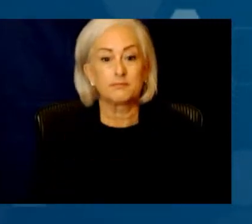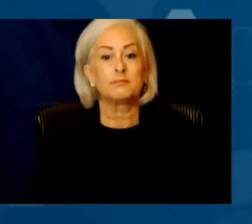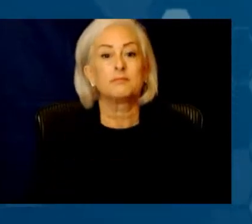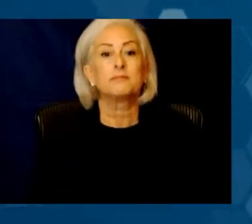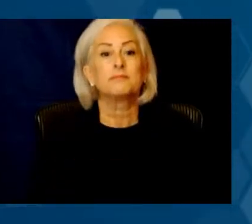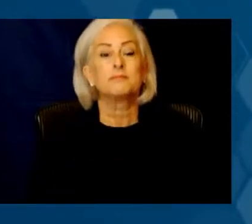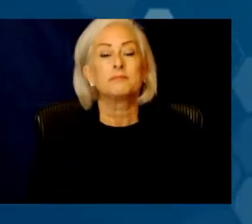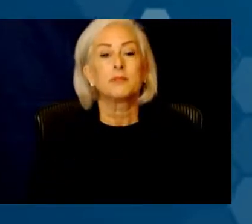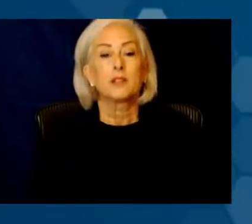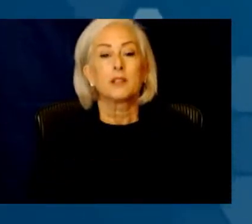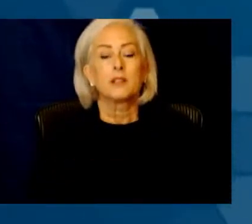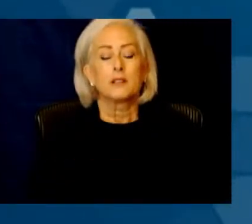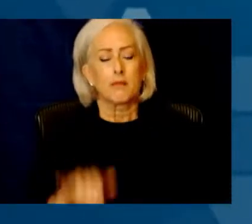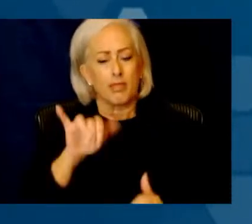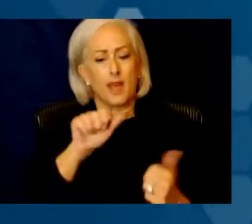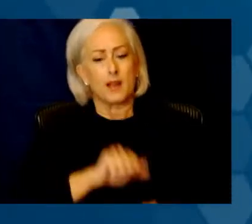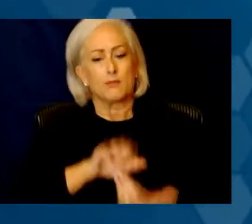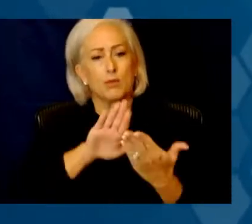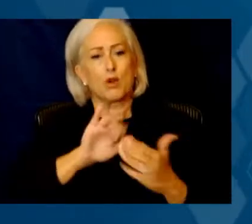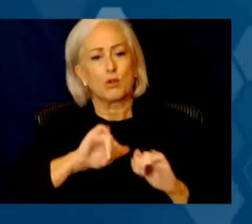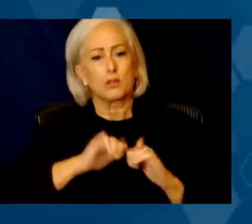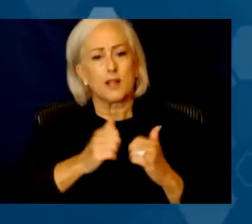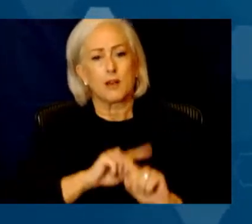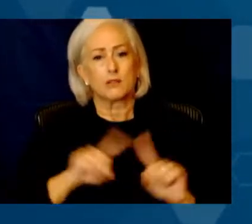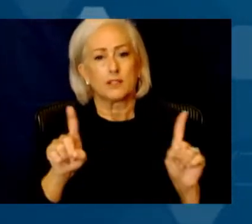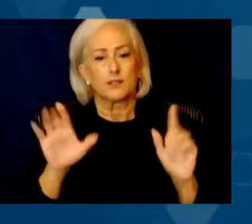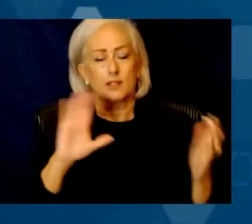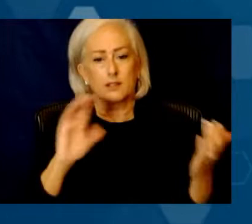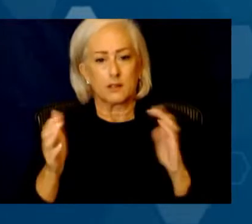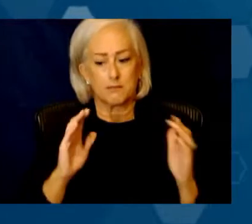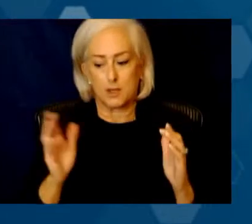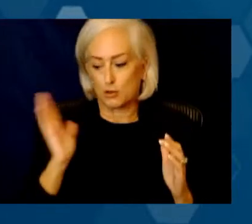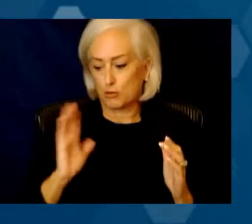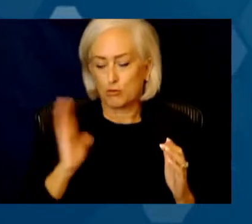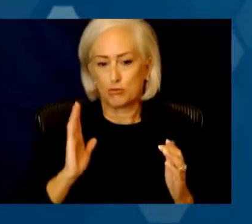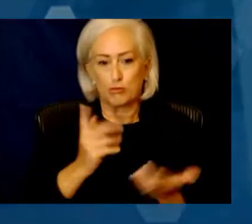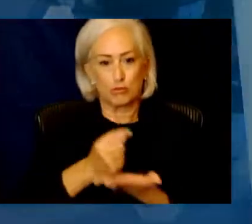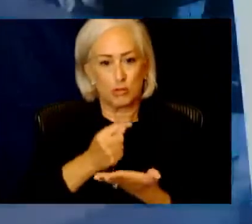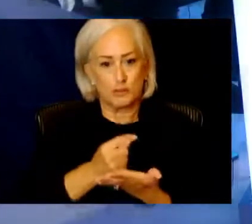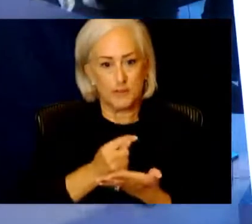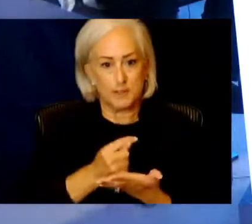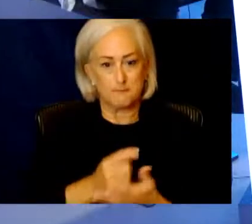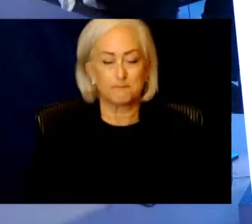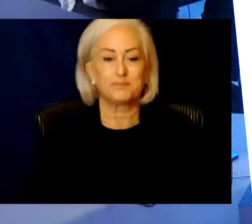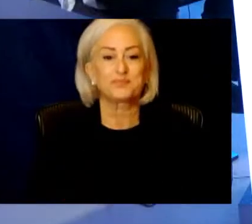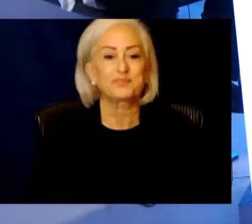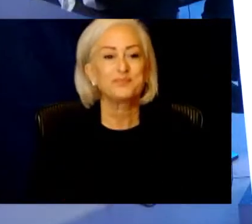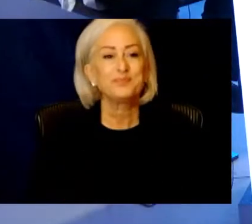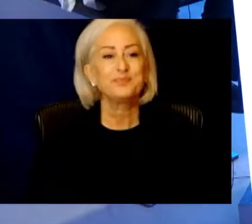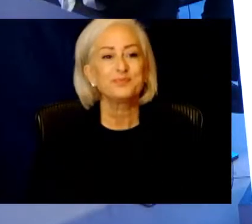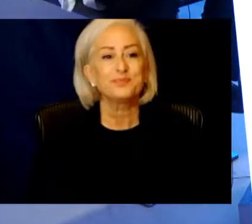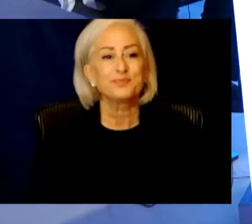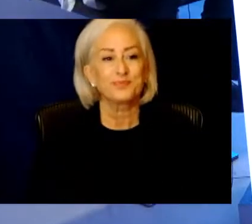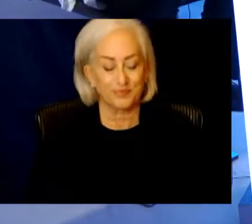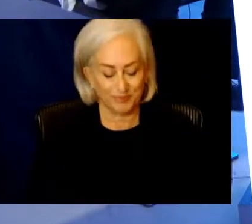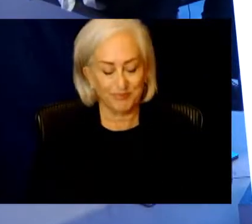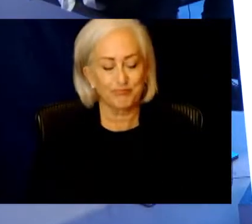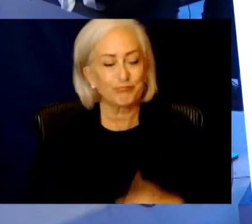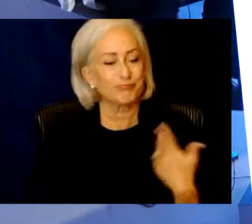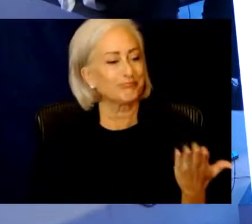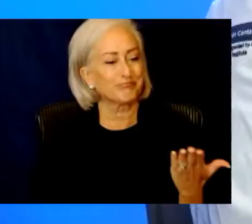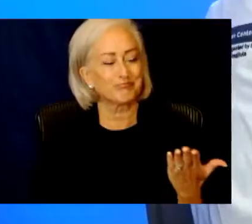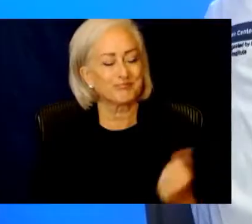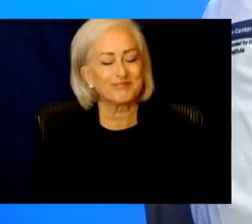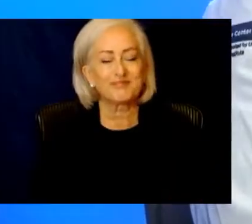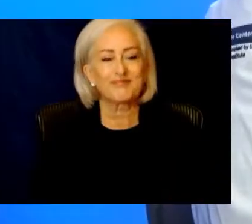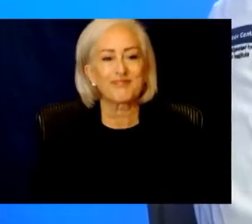differs from other standard therapies of surgery, radiation, and chemo. Okay, guys, who's taking that one on? Go for it.